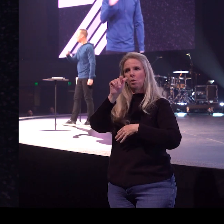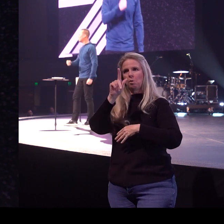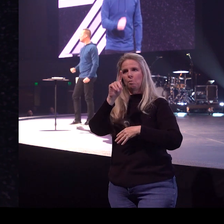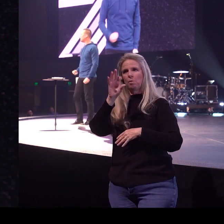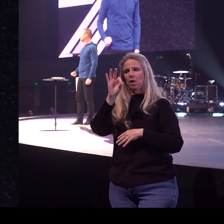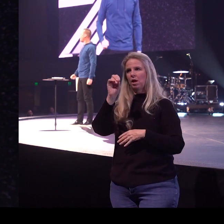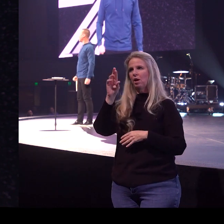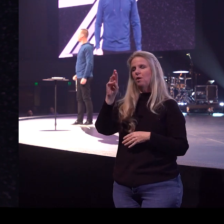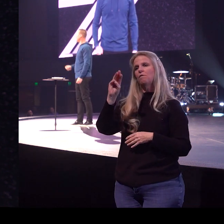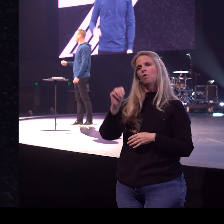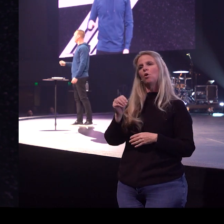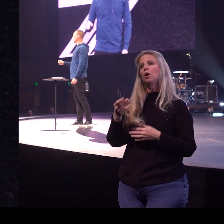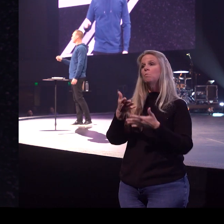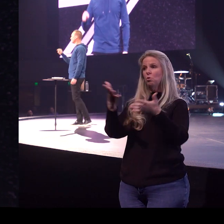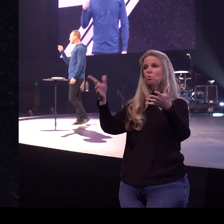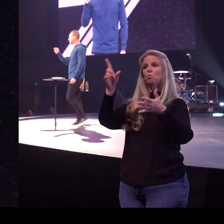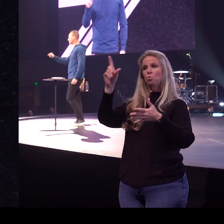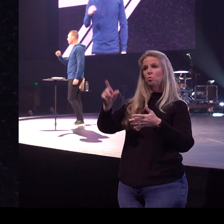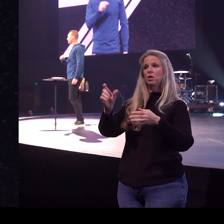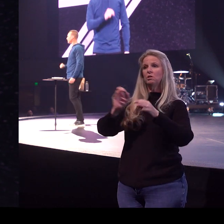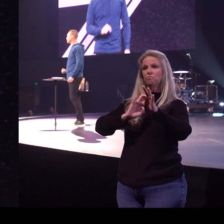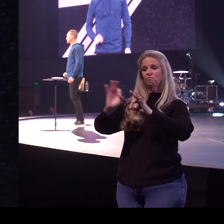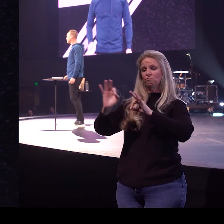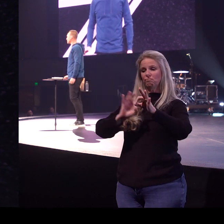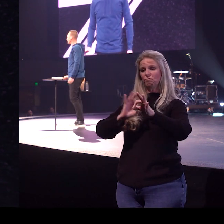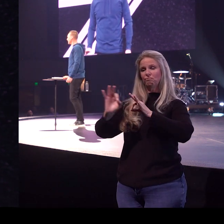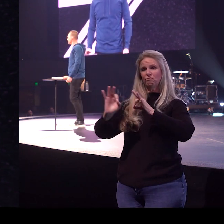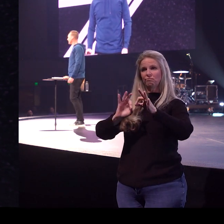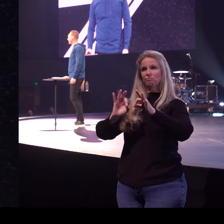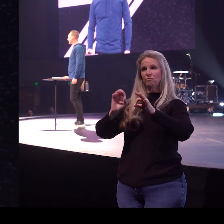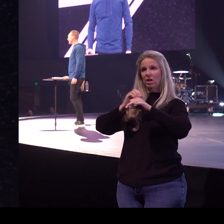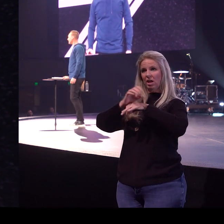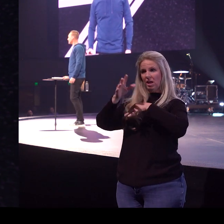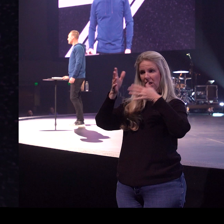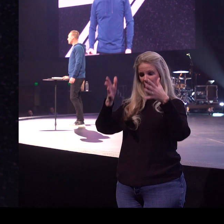I think we should redefine influencer and it should start in our church.